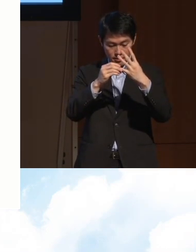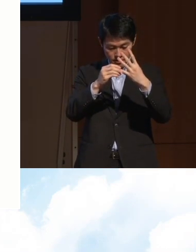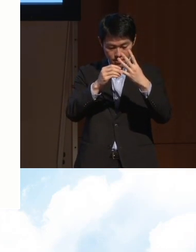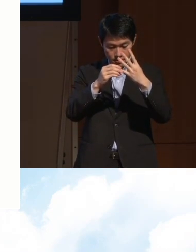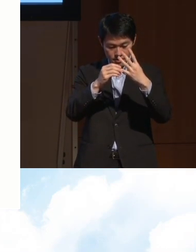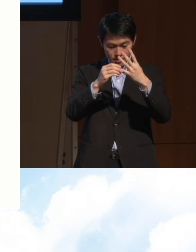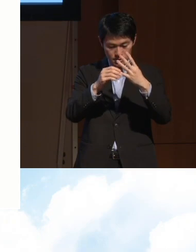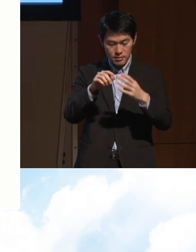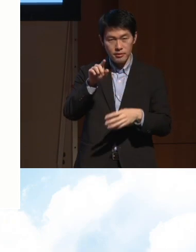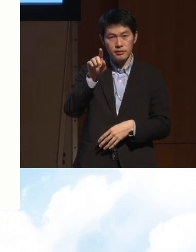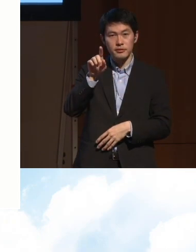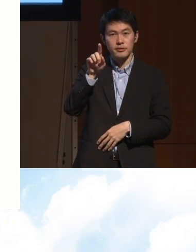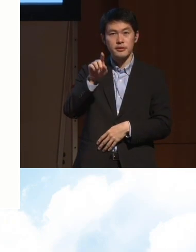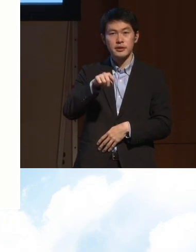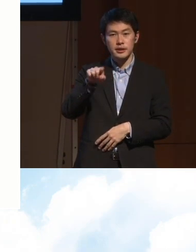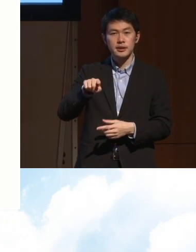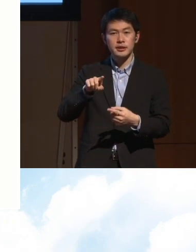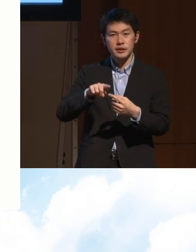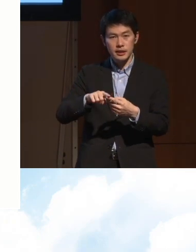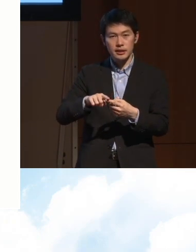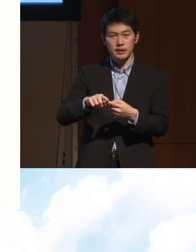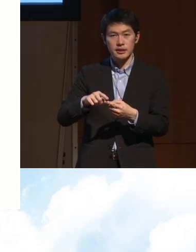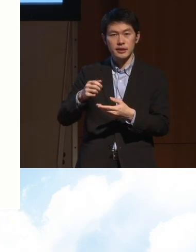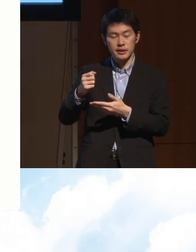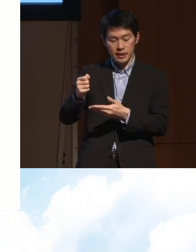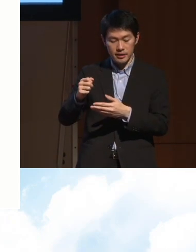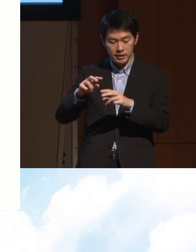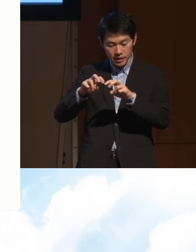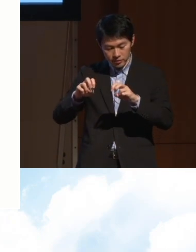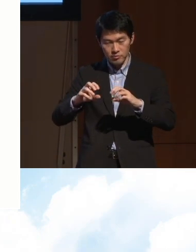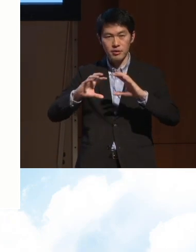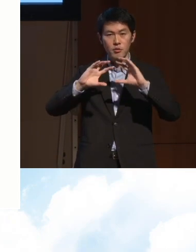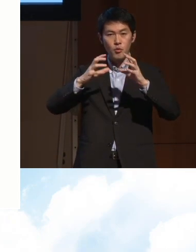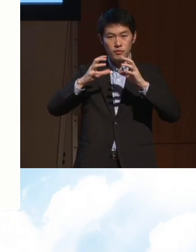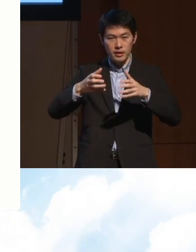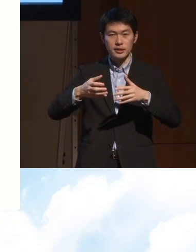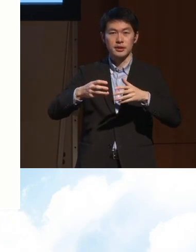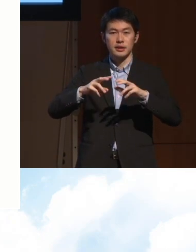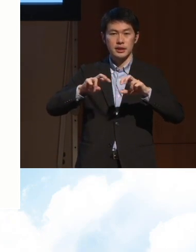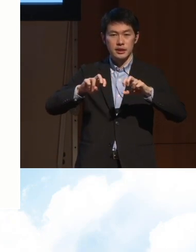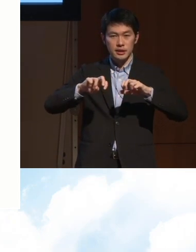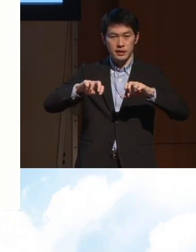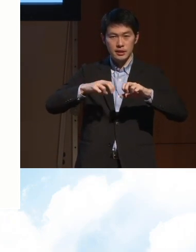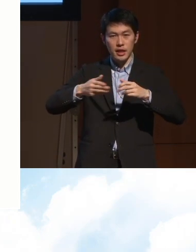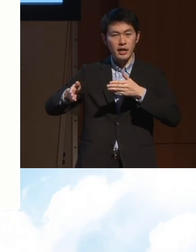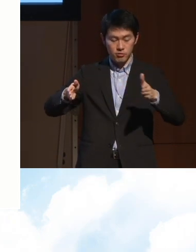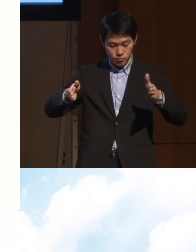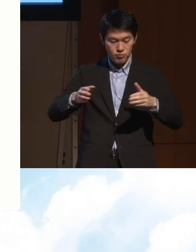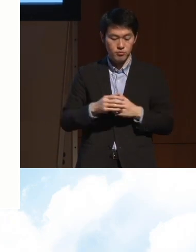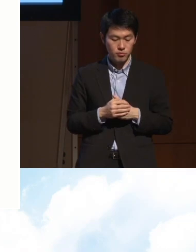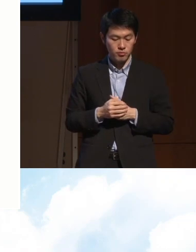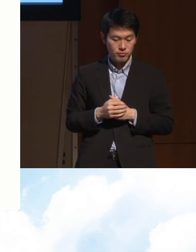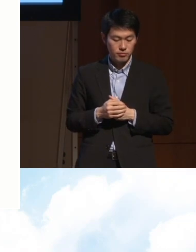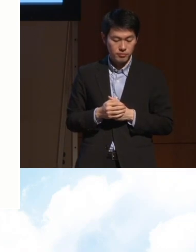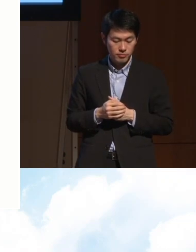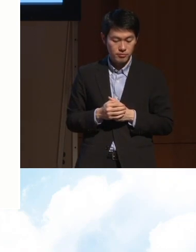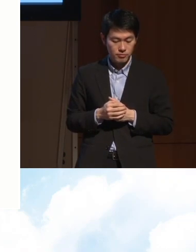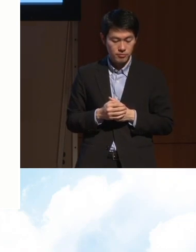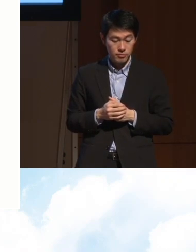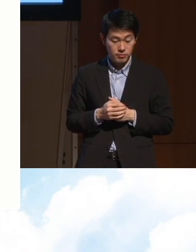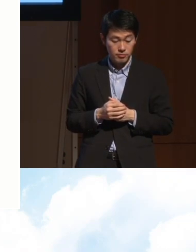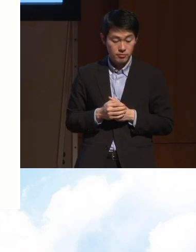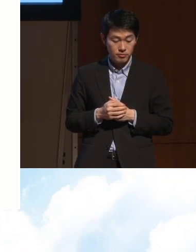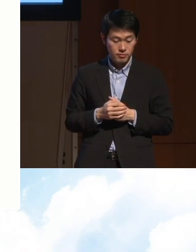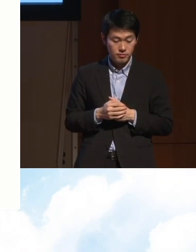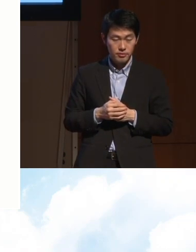cooperation. And for intelligence, to collect, analyze, and evaluate